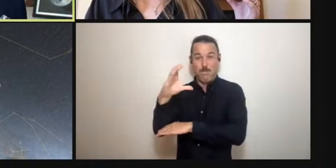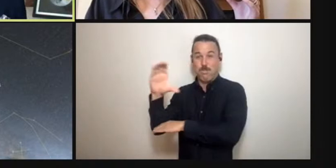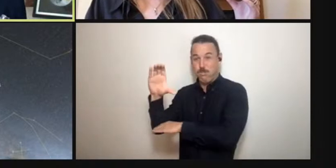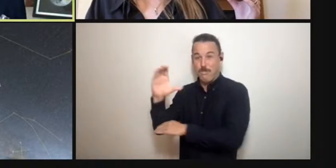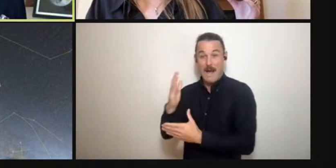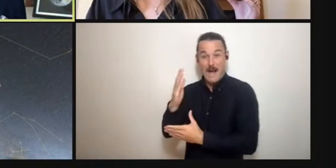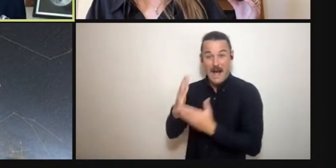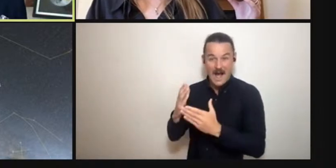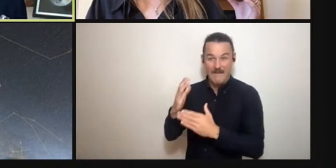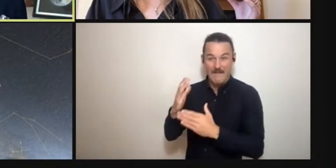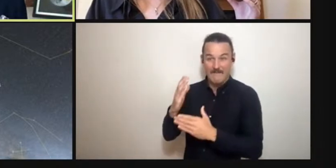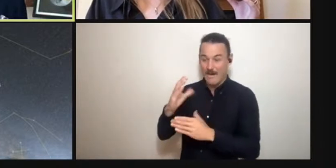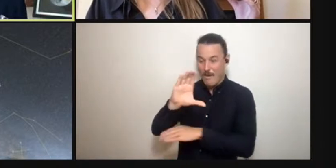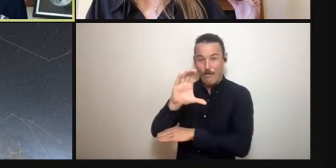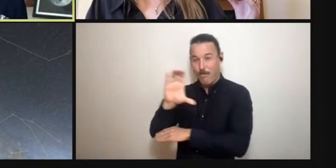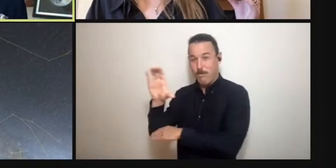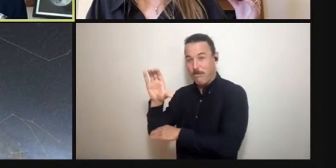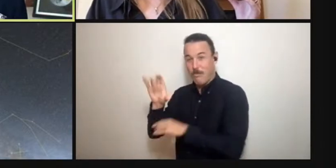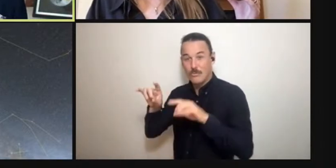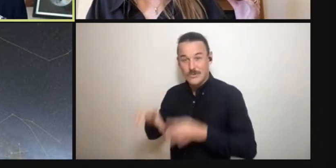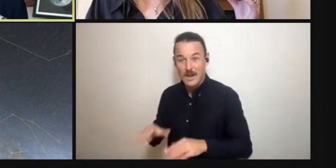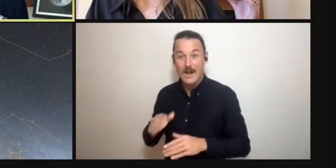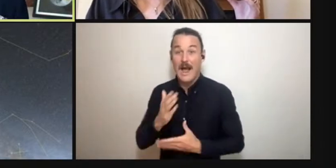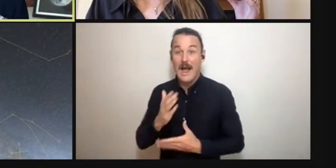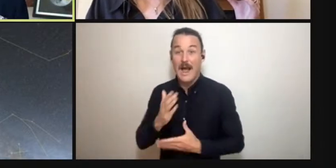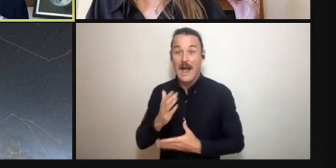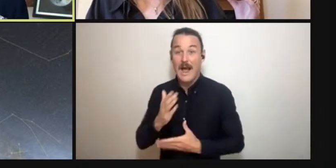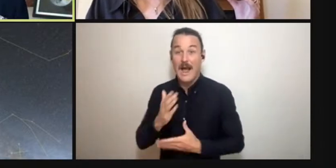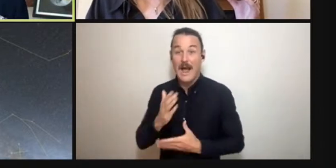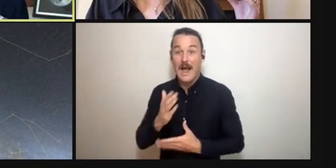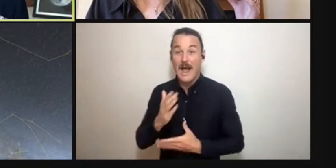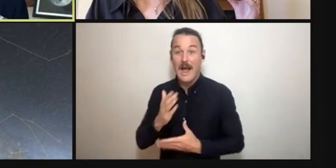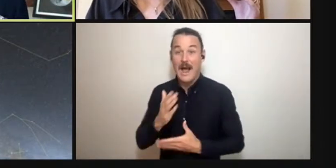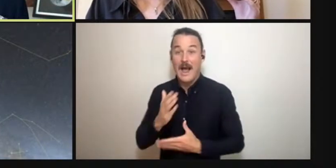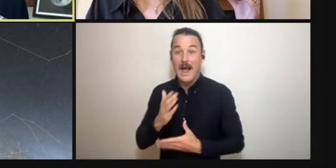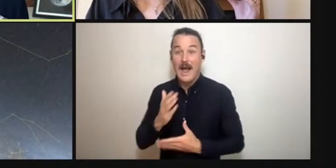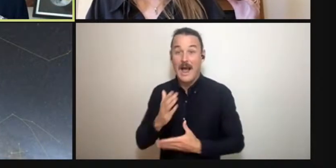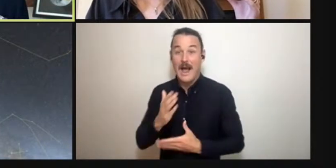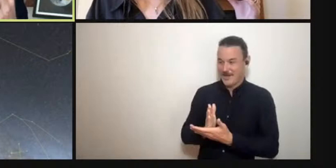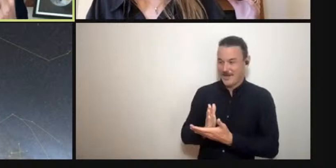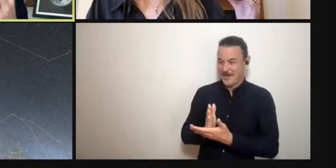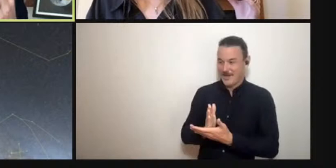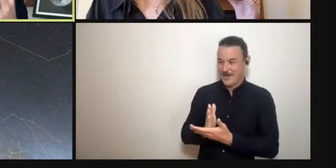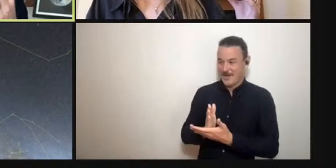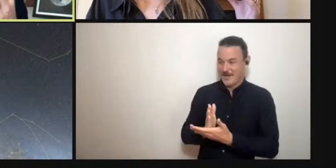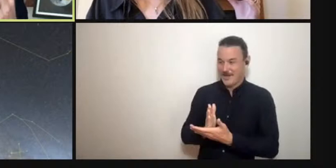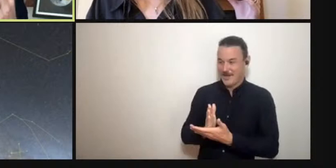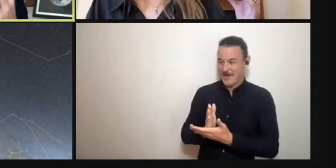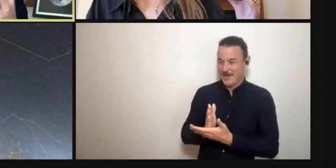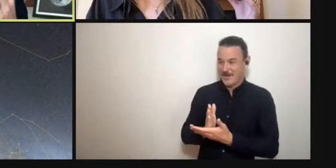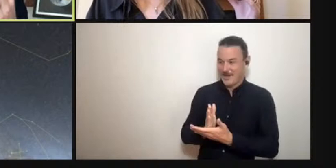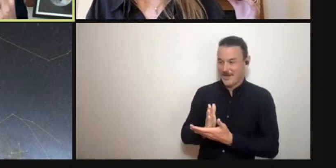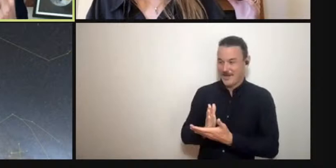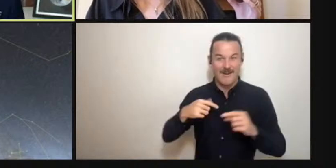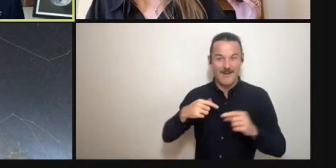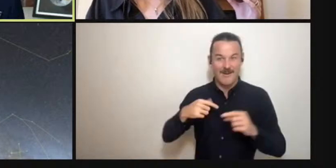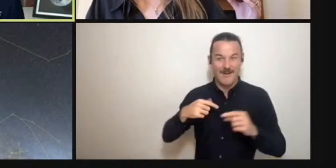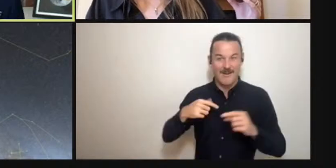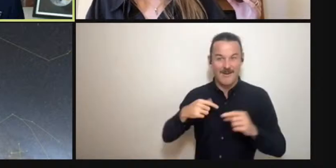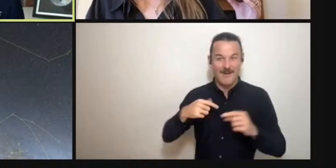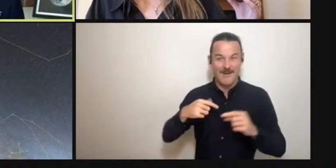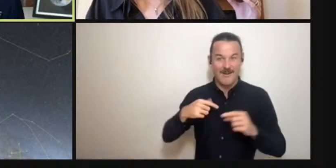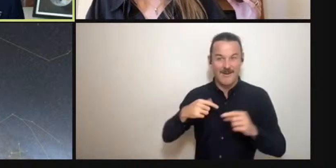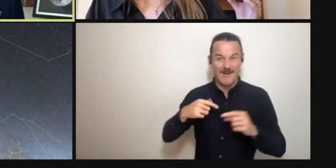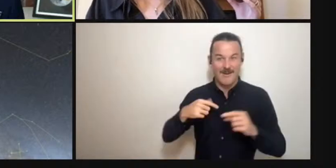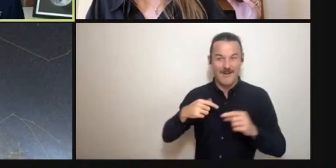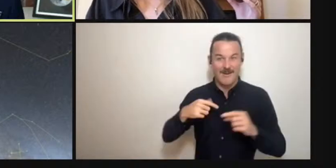A wonderful project, and Australia will be at the frontier of science for many years to come, exploring things like these supermassive black holes, but also